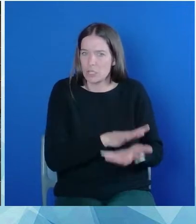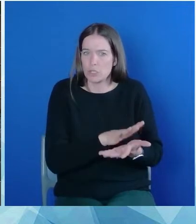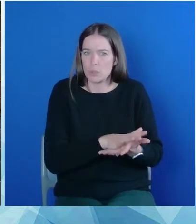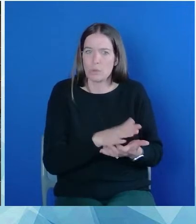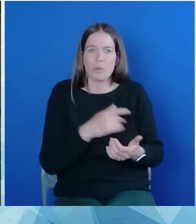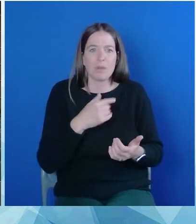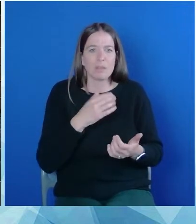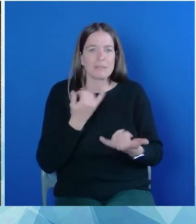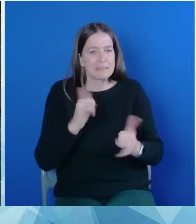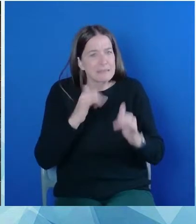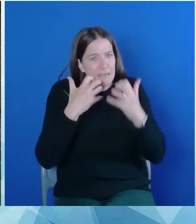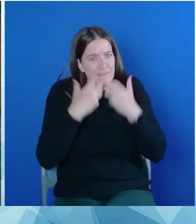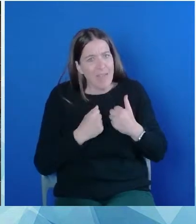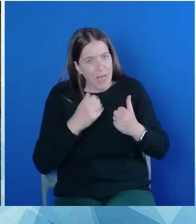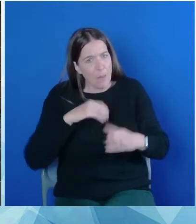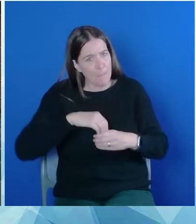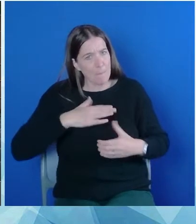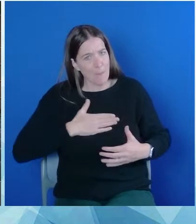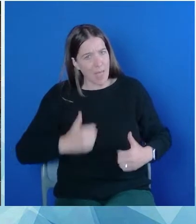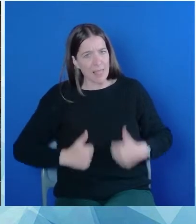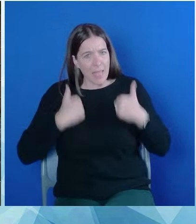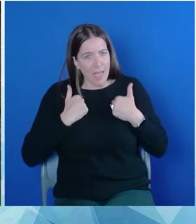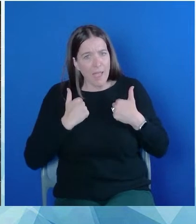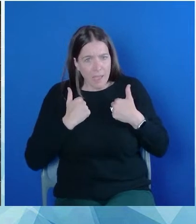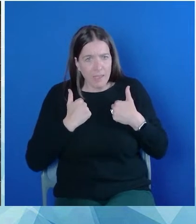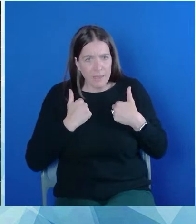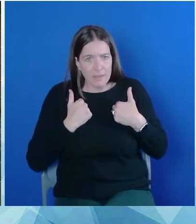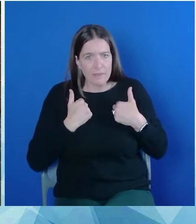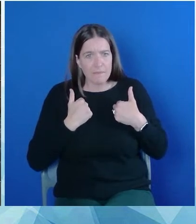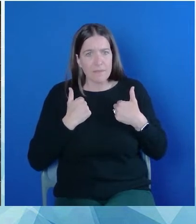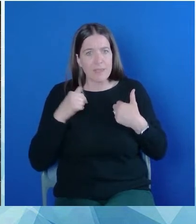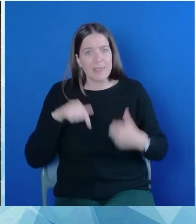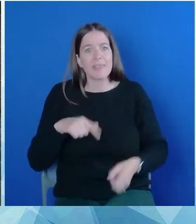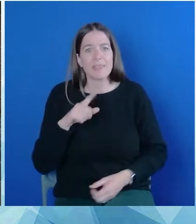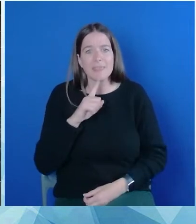this school is very valuable to me. It's an important part of my life.